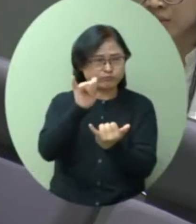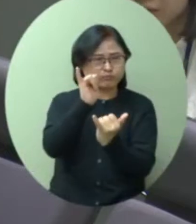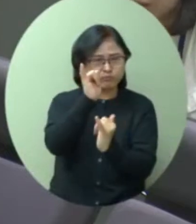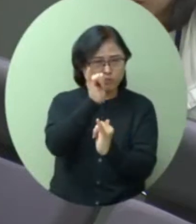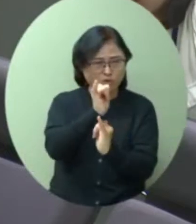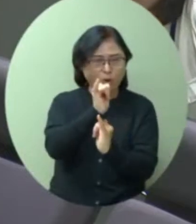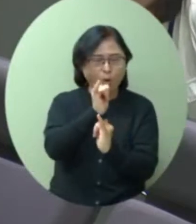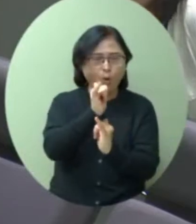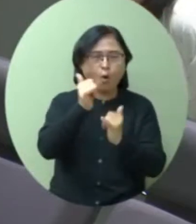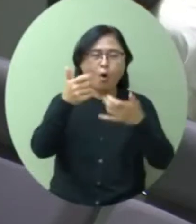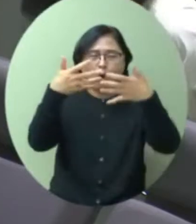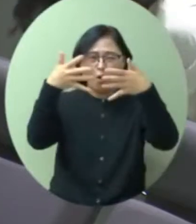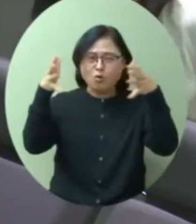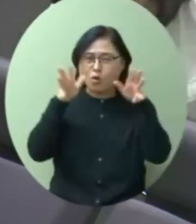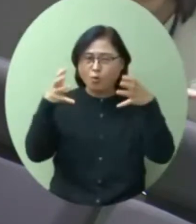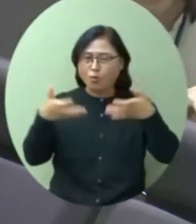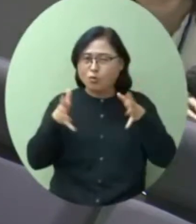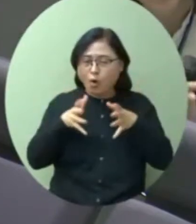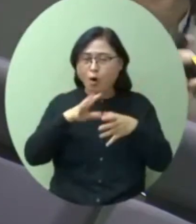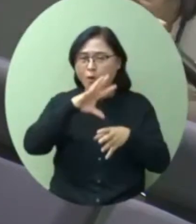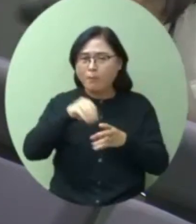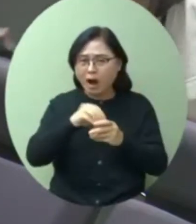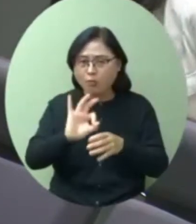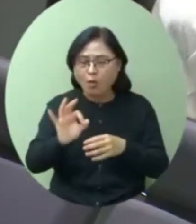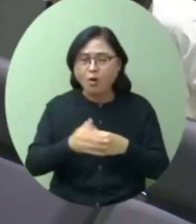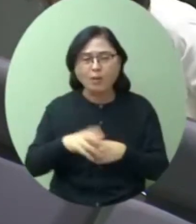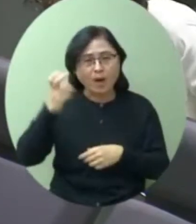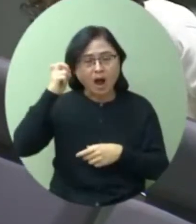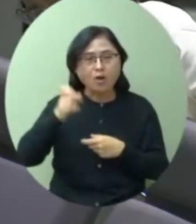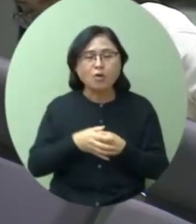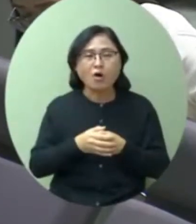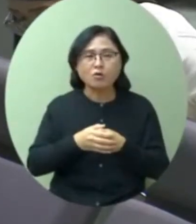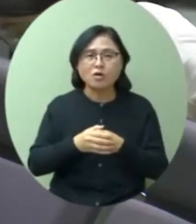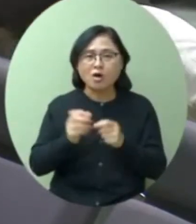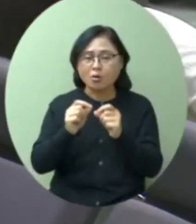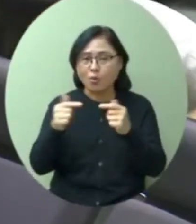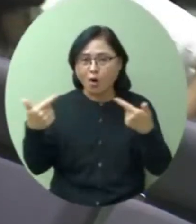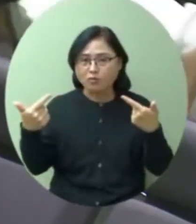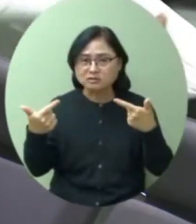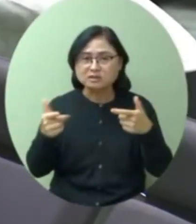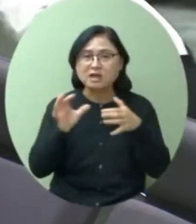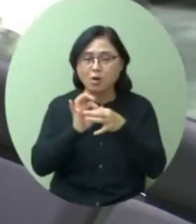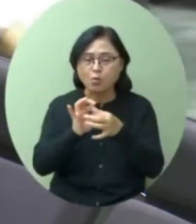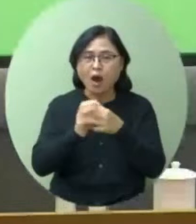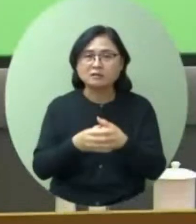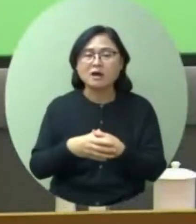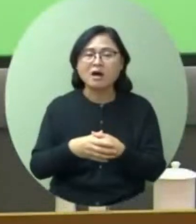this type of subdivided flats? Thank you. Well, I have said more than once that